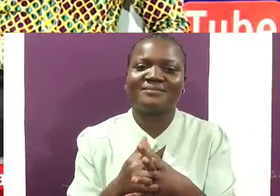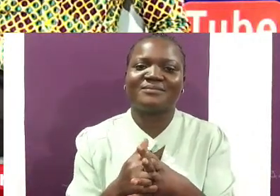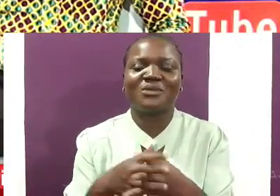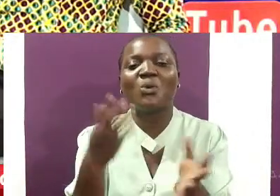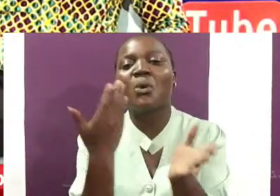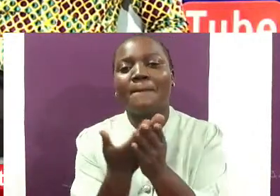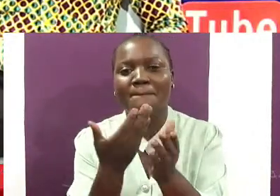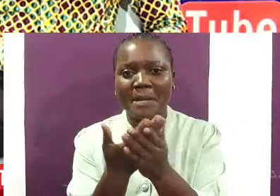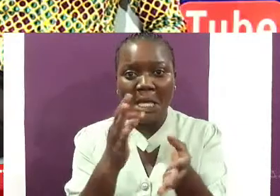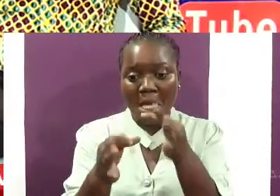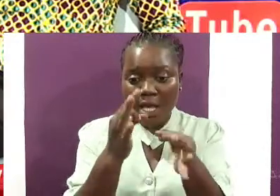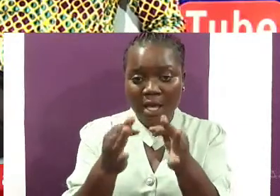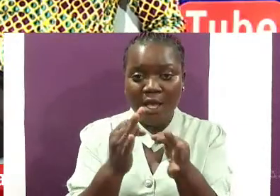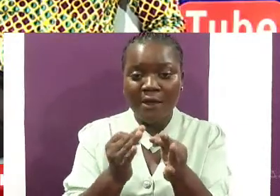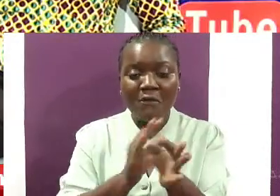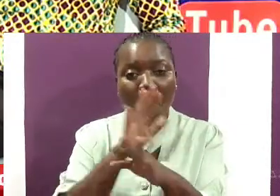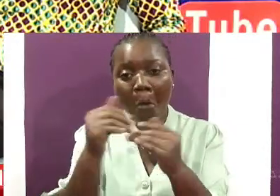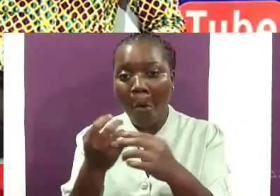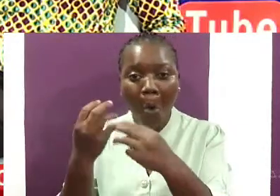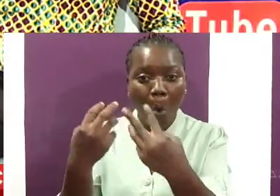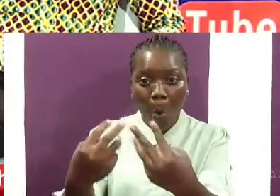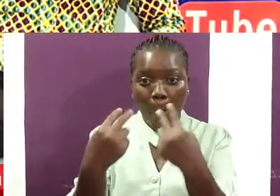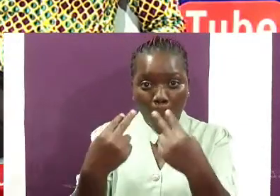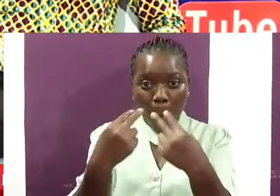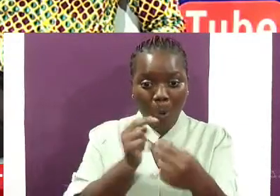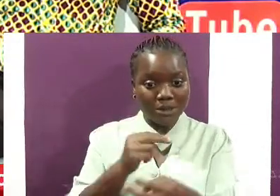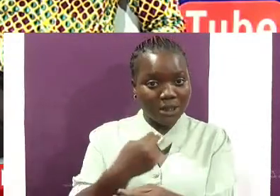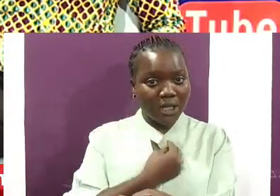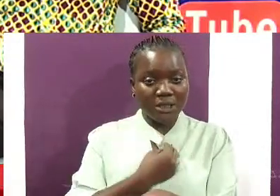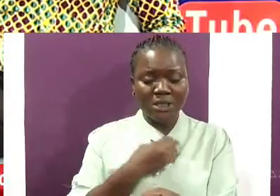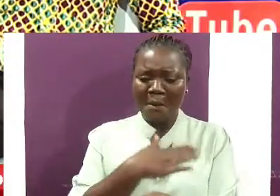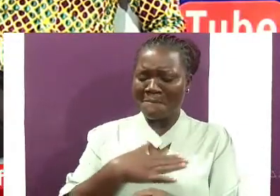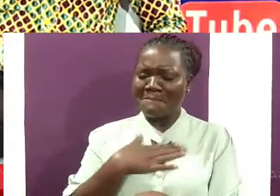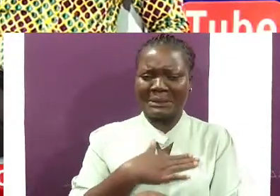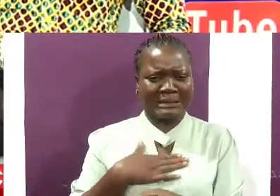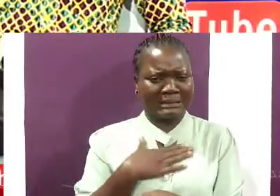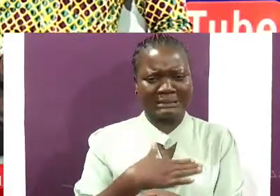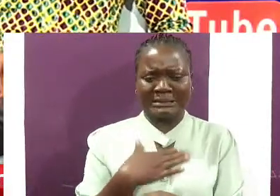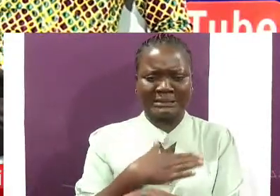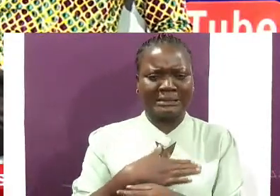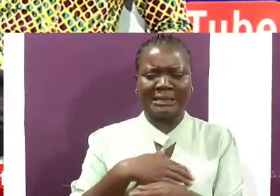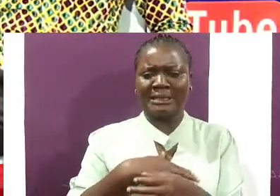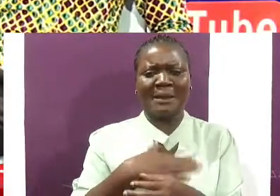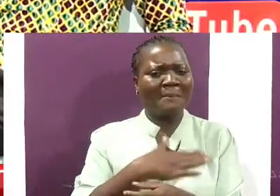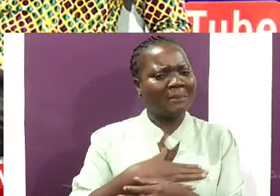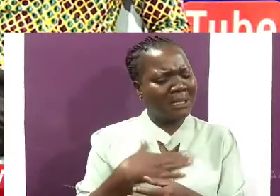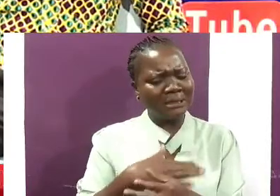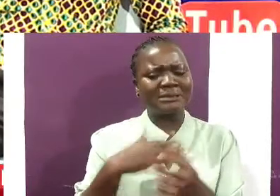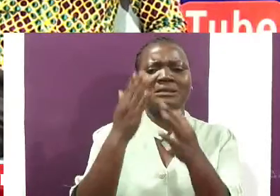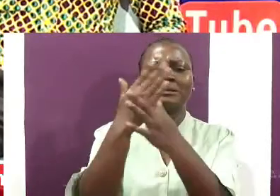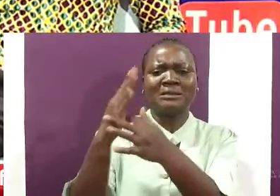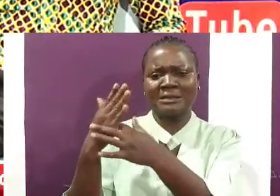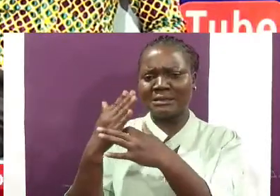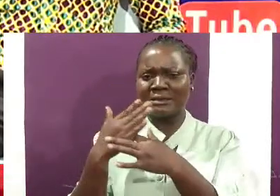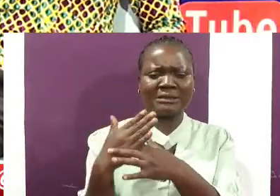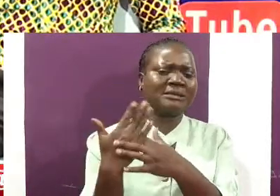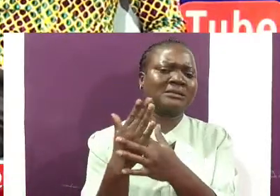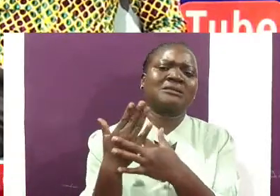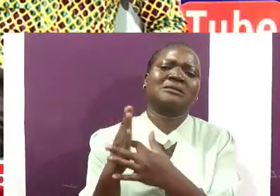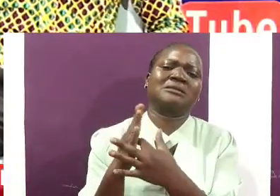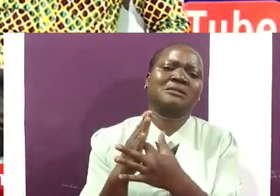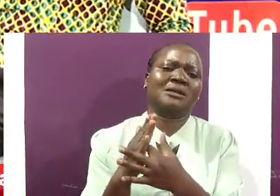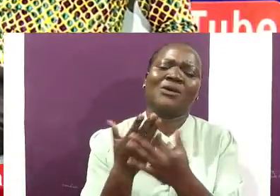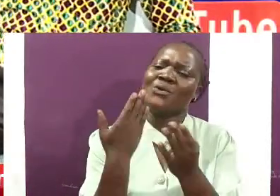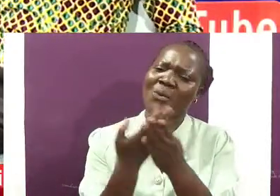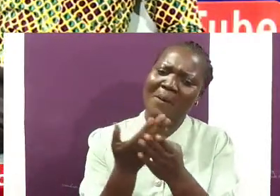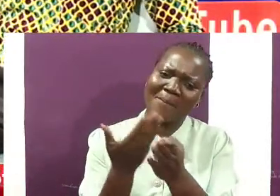now, so, oh, sha, your comment to me, who may be a worship, a woman, Jimmy, the end, and you will be say, oh, me, you'll be chef, we have a shining cry.